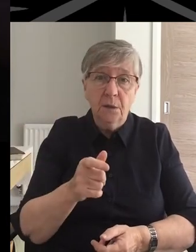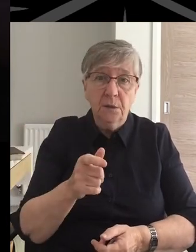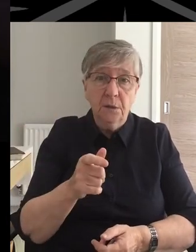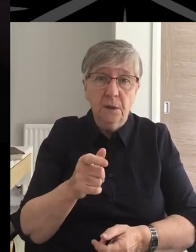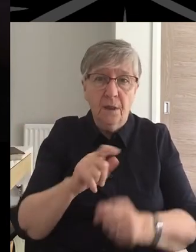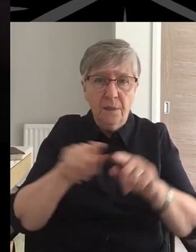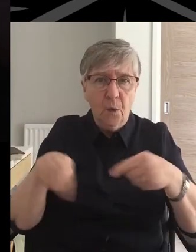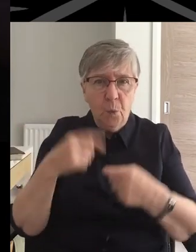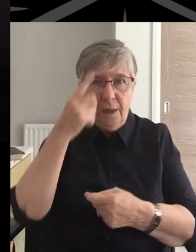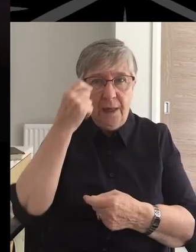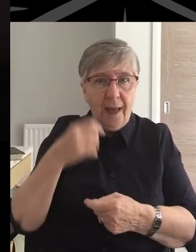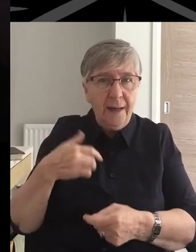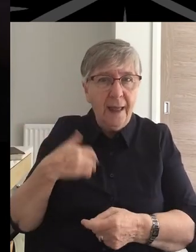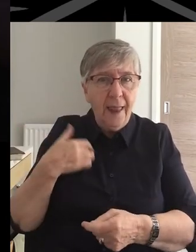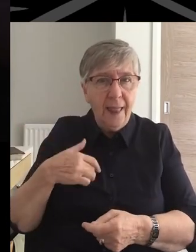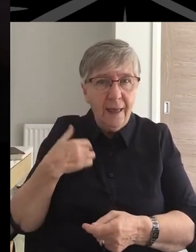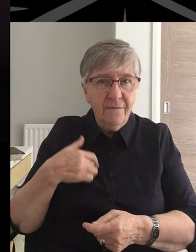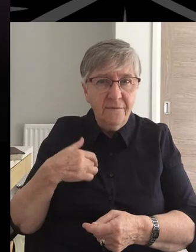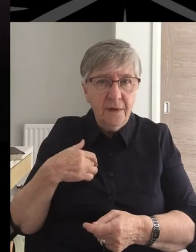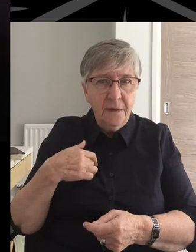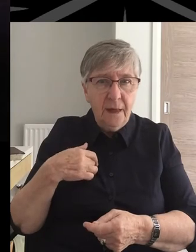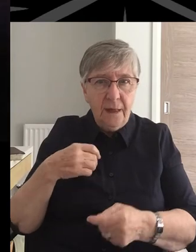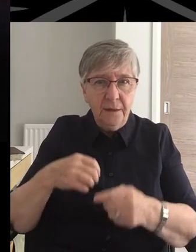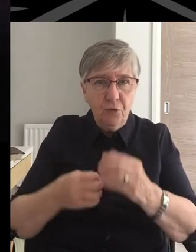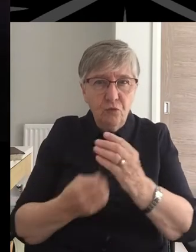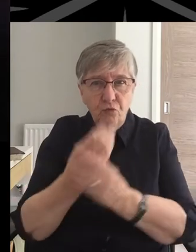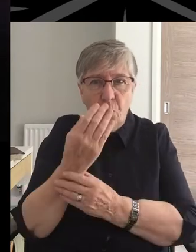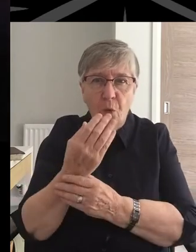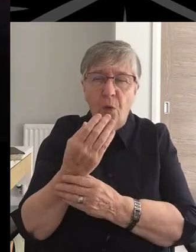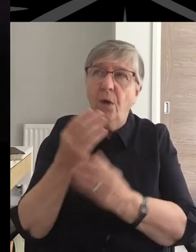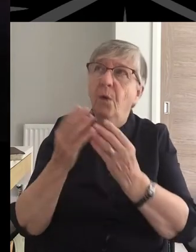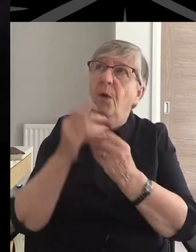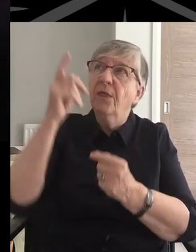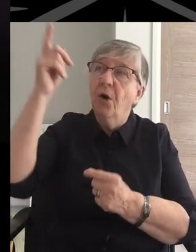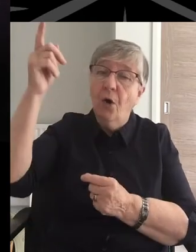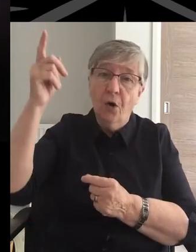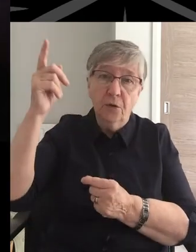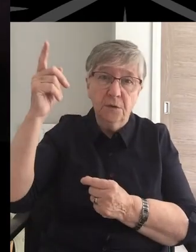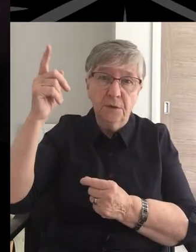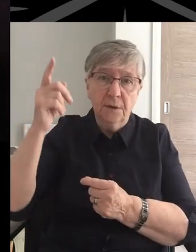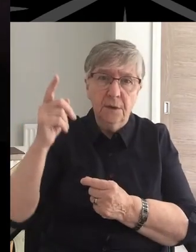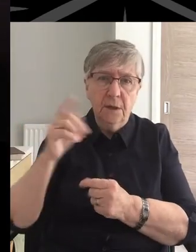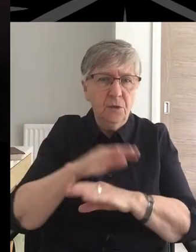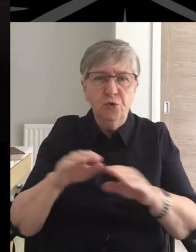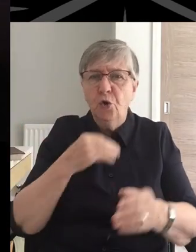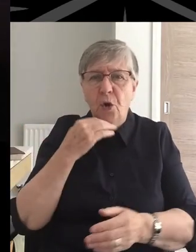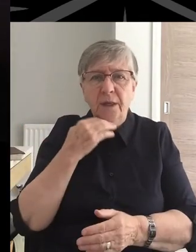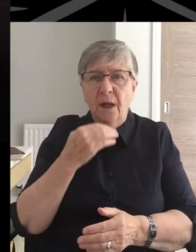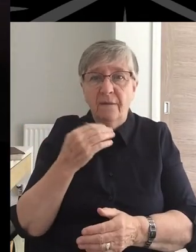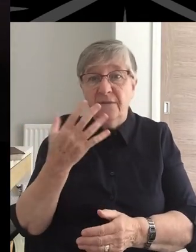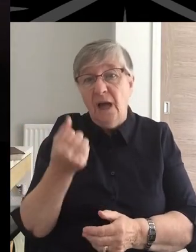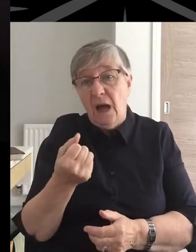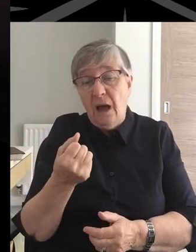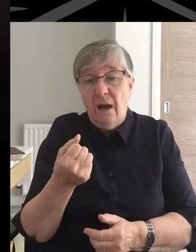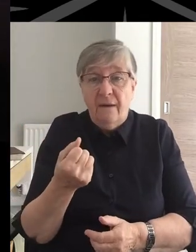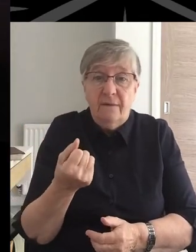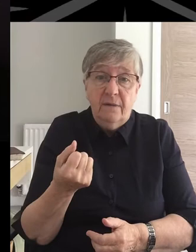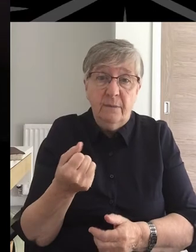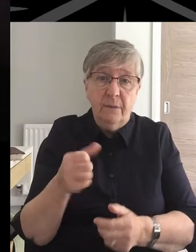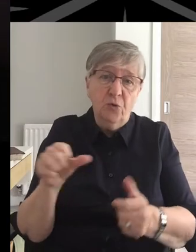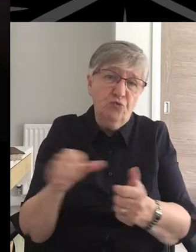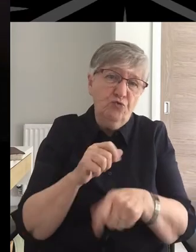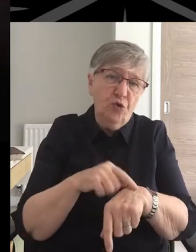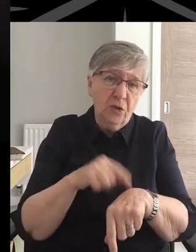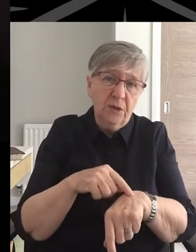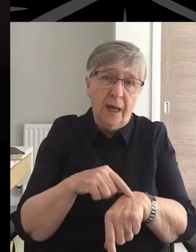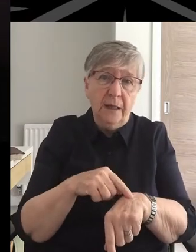might live, that we might be fed, that we might be nurtured. And so it's not enough just to have a cursory